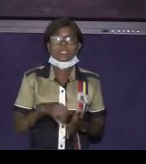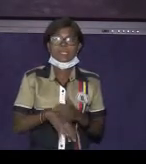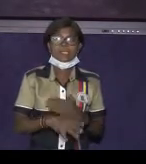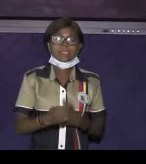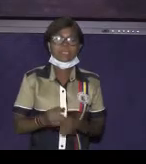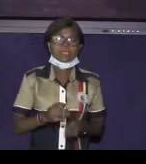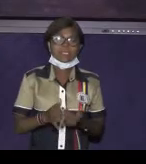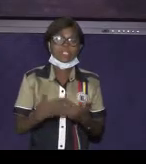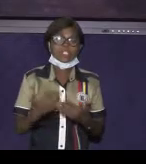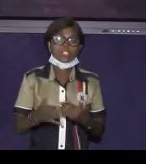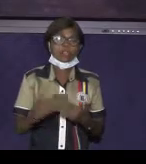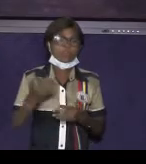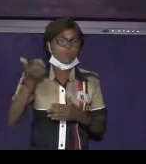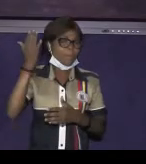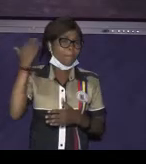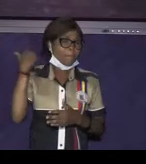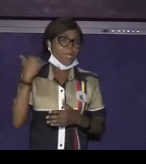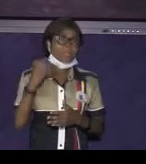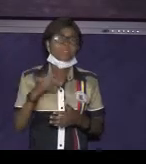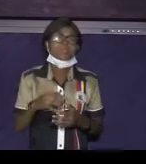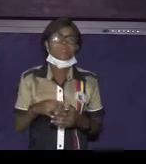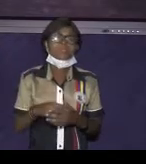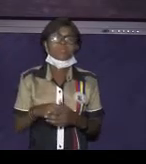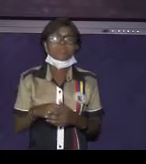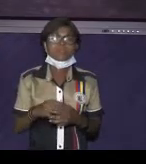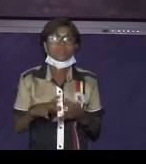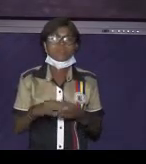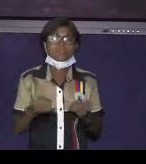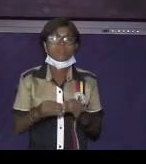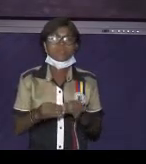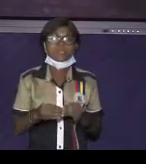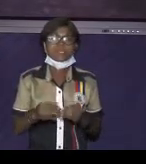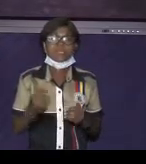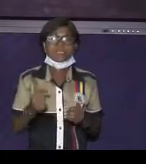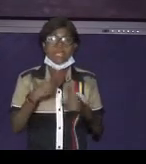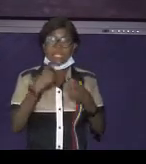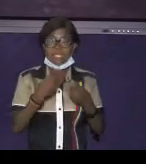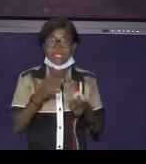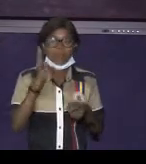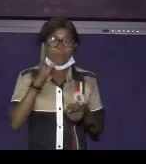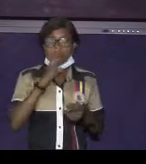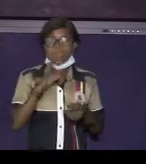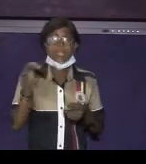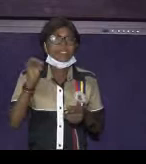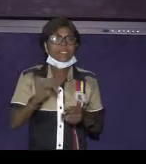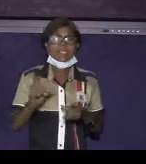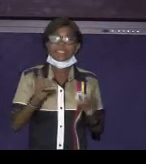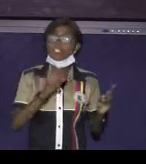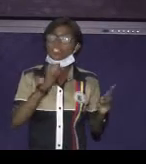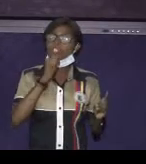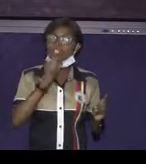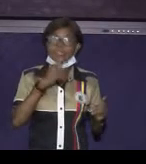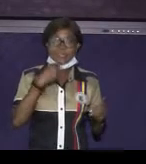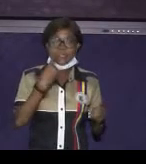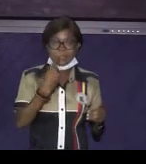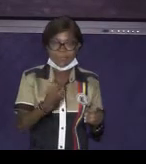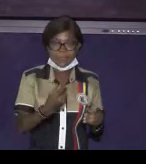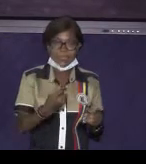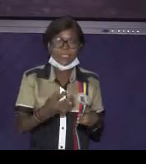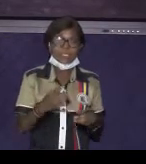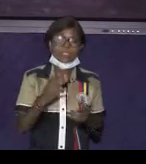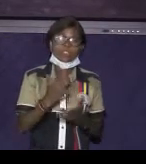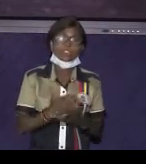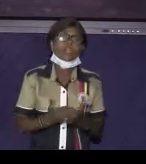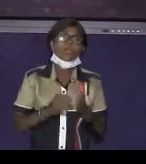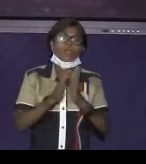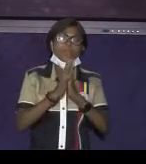past, simple past tense. So the answer becomes they did not say some prayers. They did not